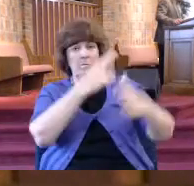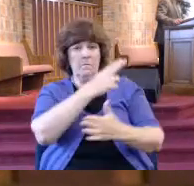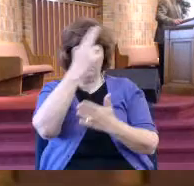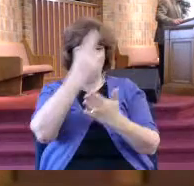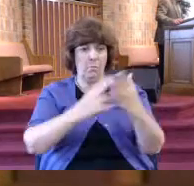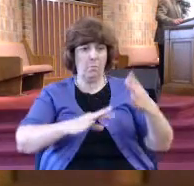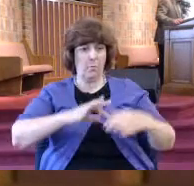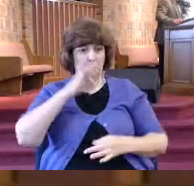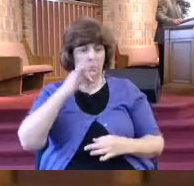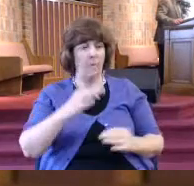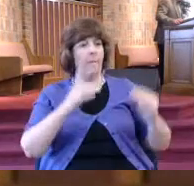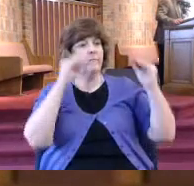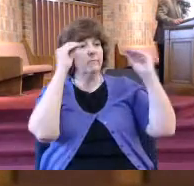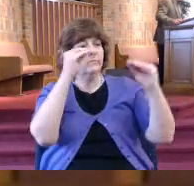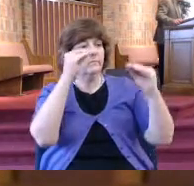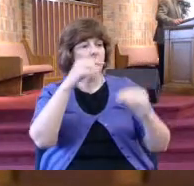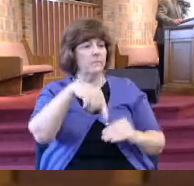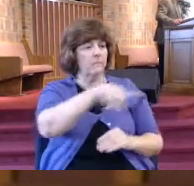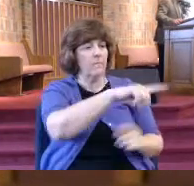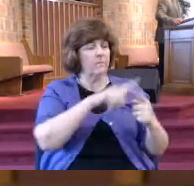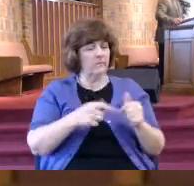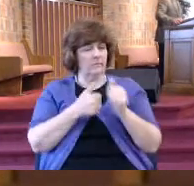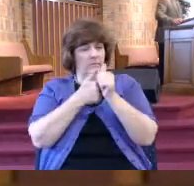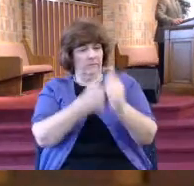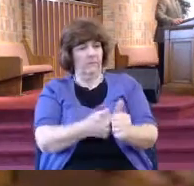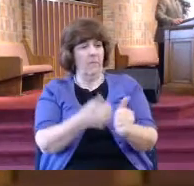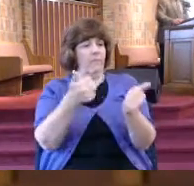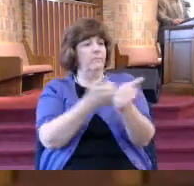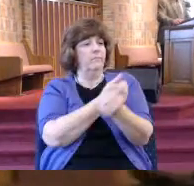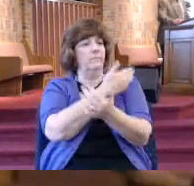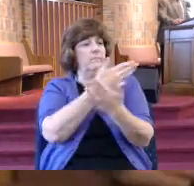all things that I have commanded you.